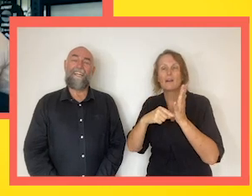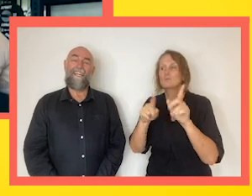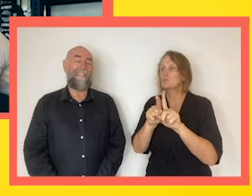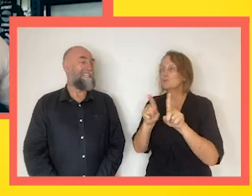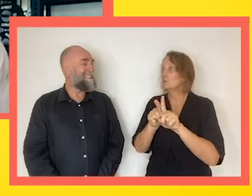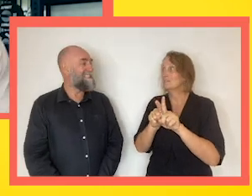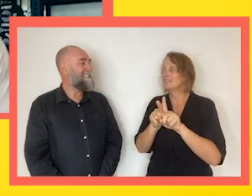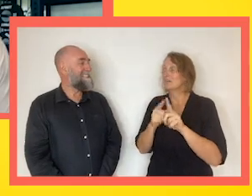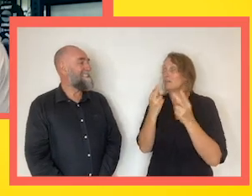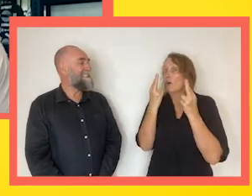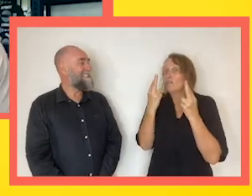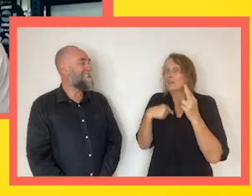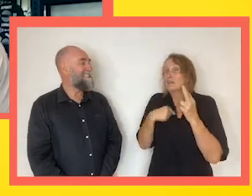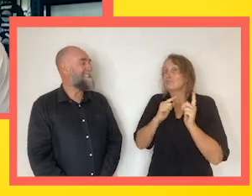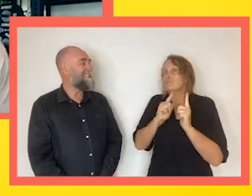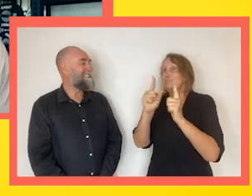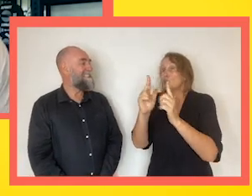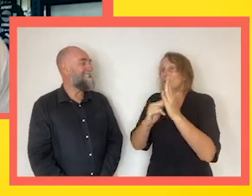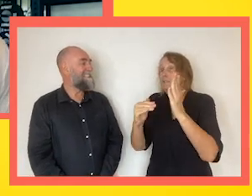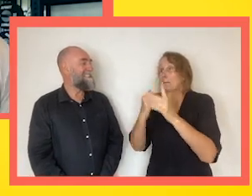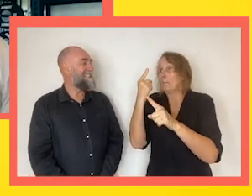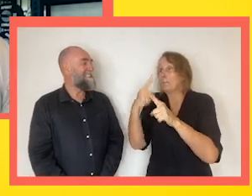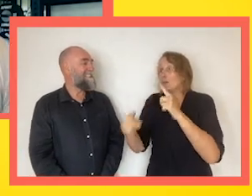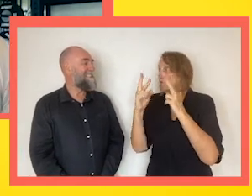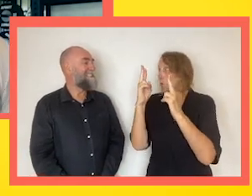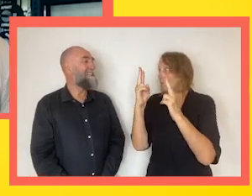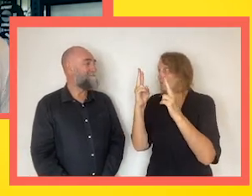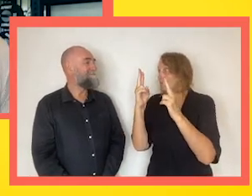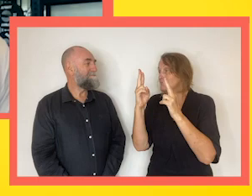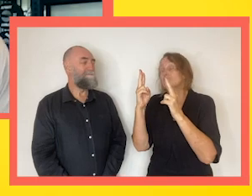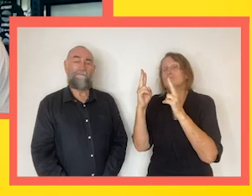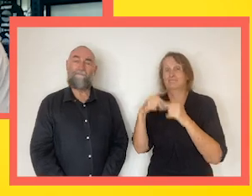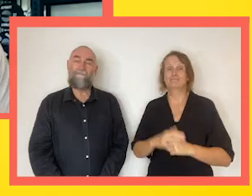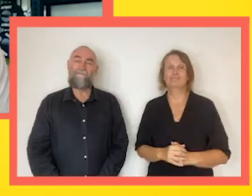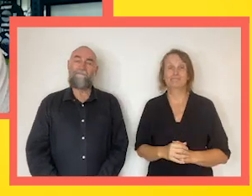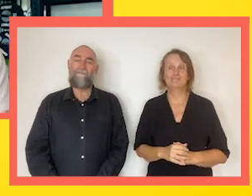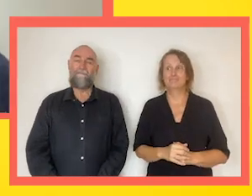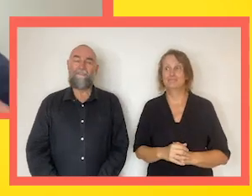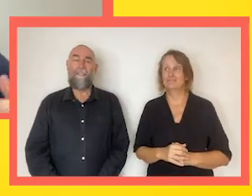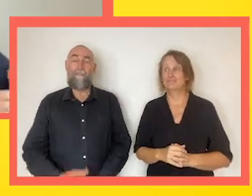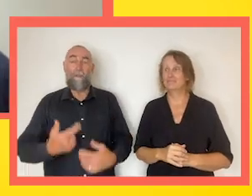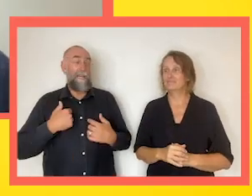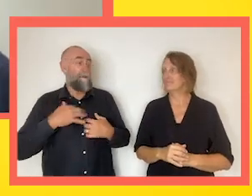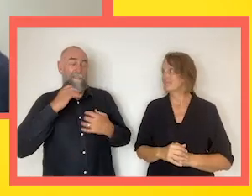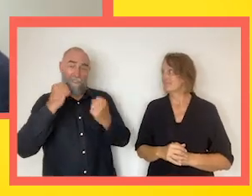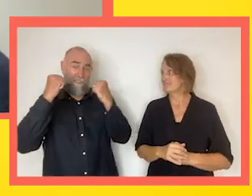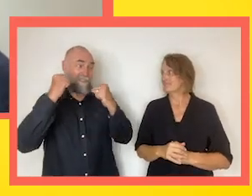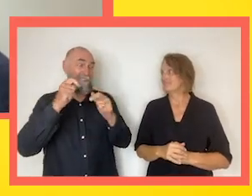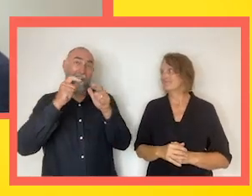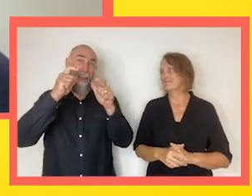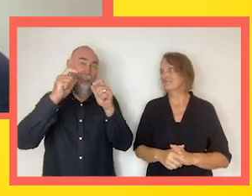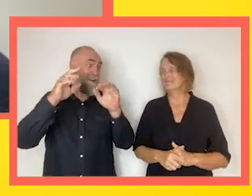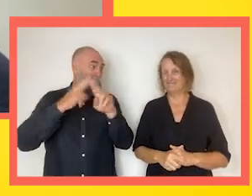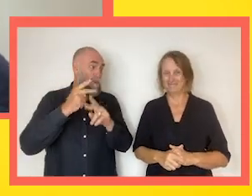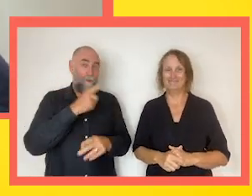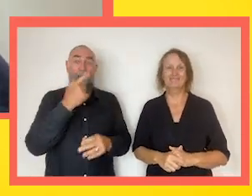my Paralympic news, and then getting back with you guys in March, hopefully, with a ticket to Paris. We're cheering for you and